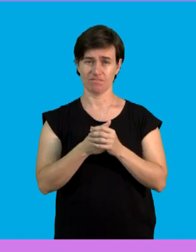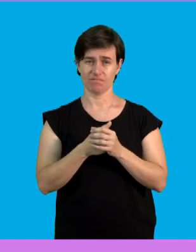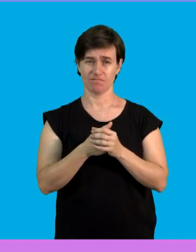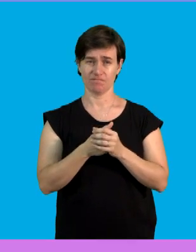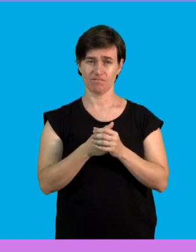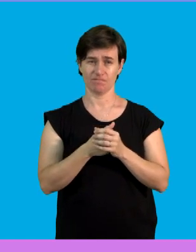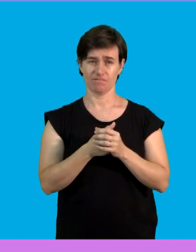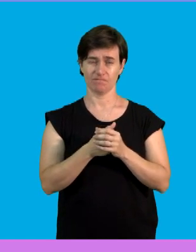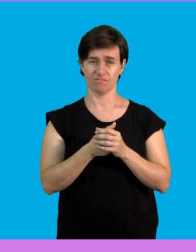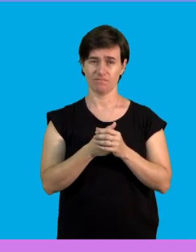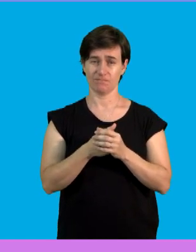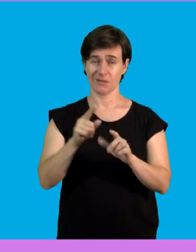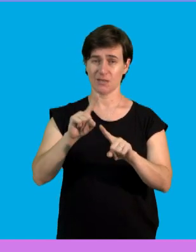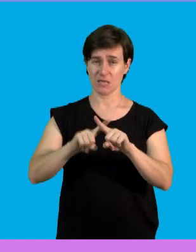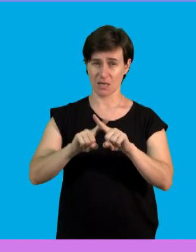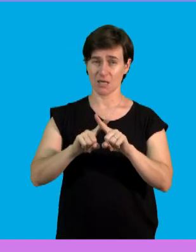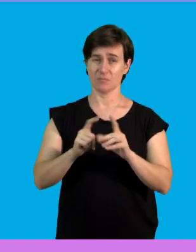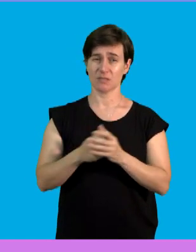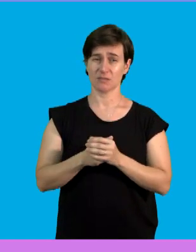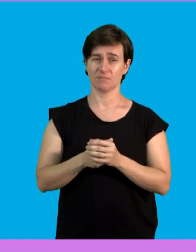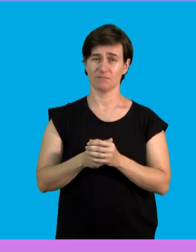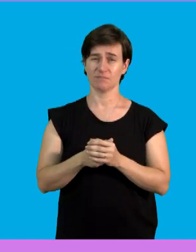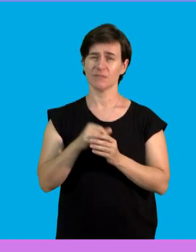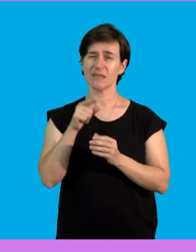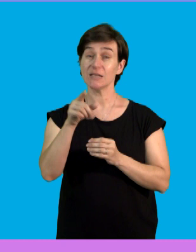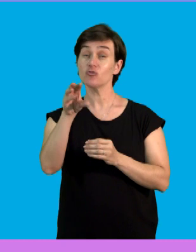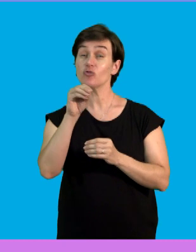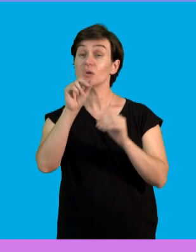times how many? 8, because it's